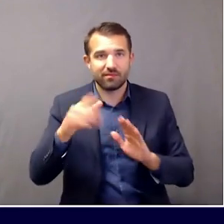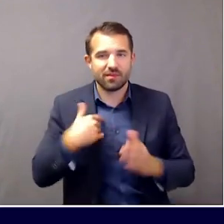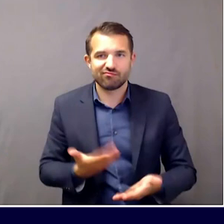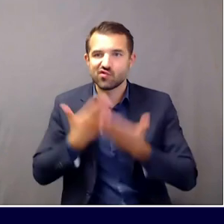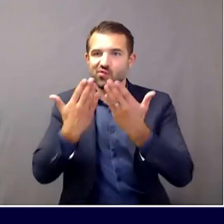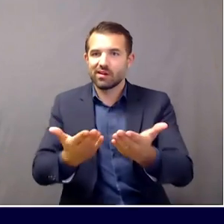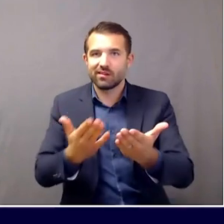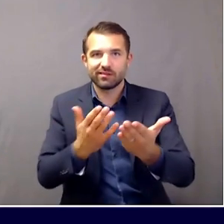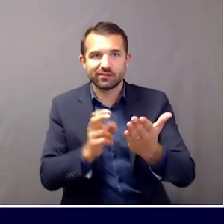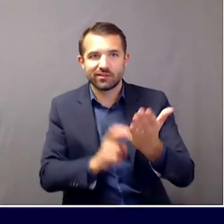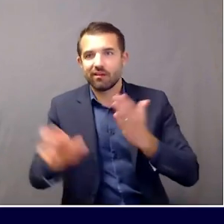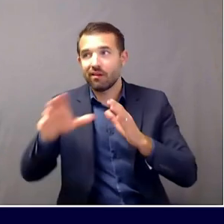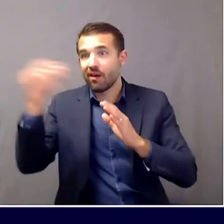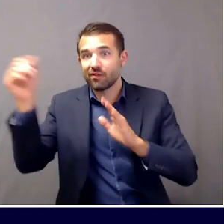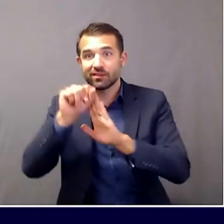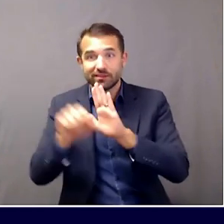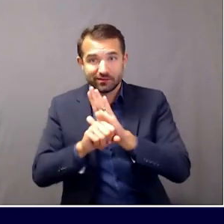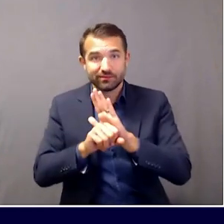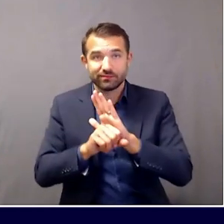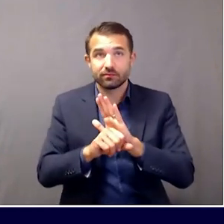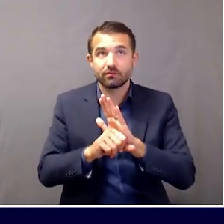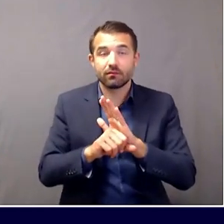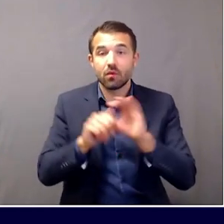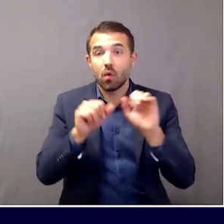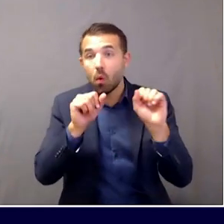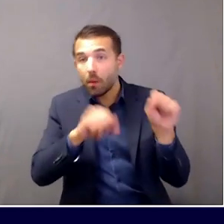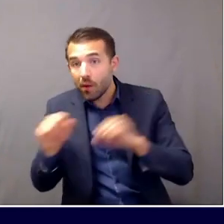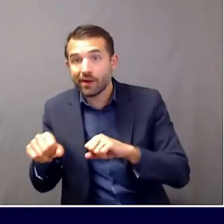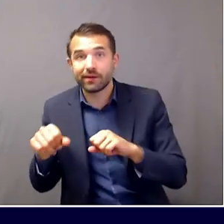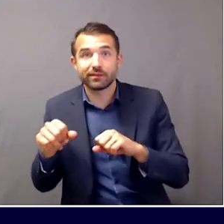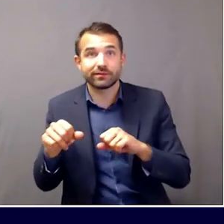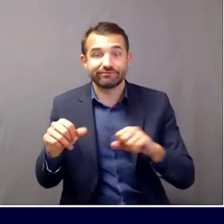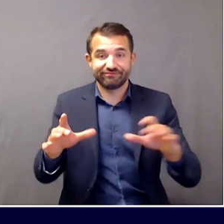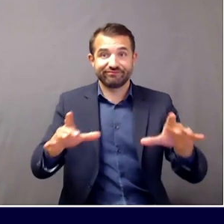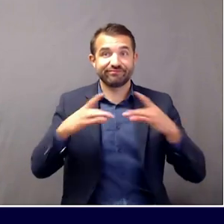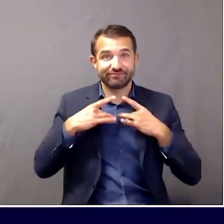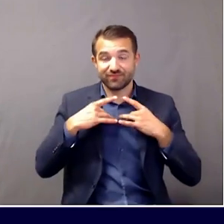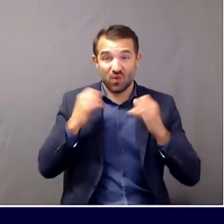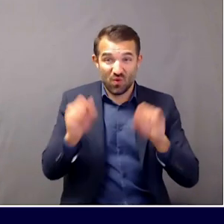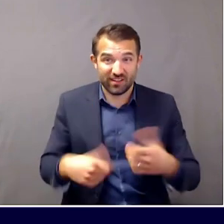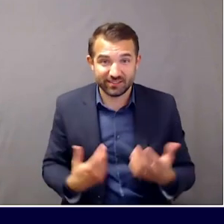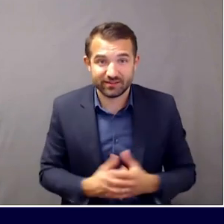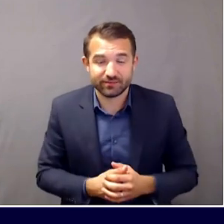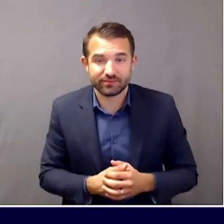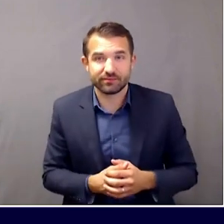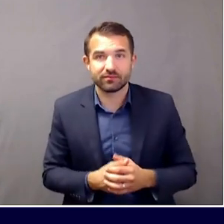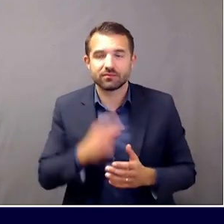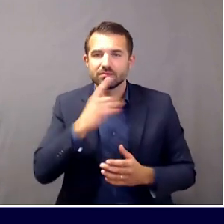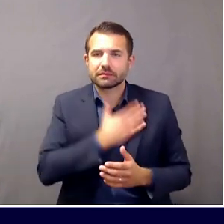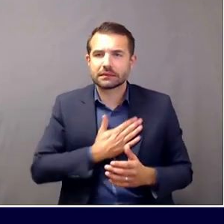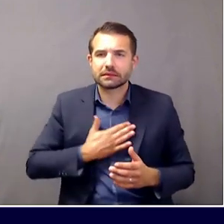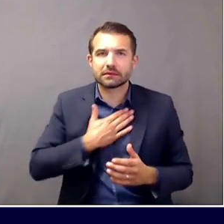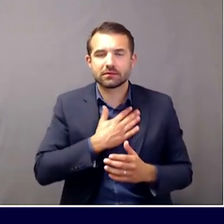COVID-19, you may be at elevated risk of COVID-19 because of your travels, you should get a test. You can go to